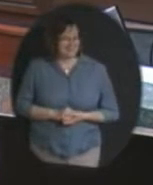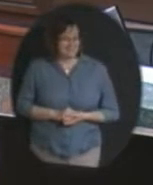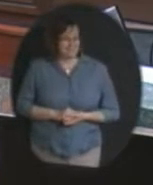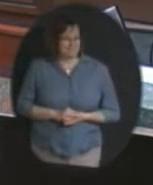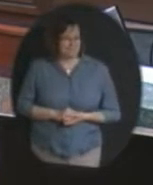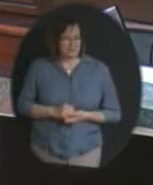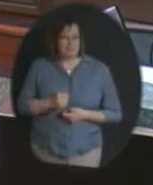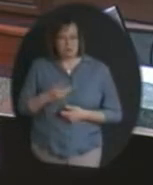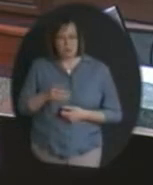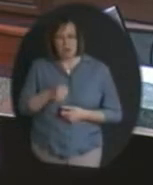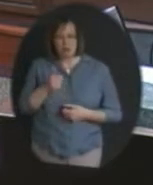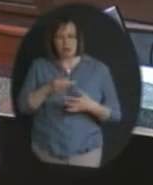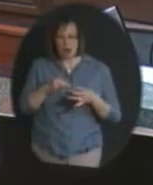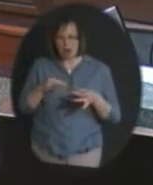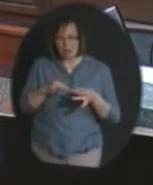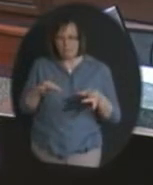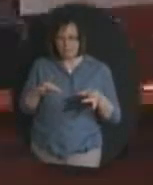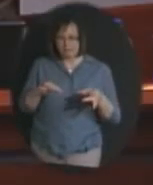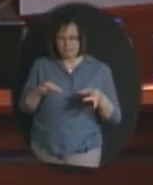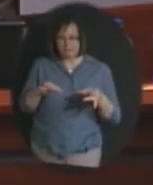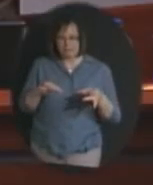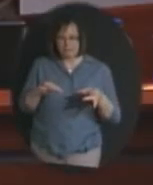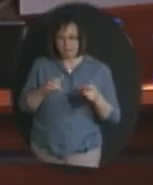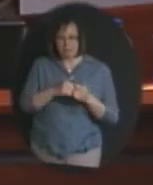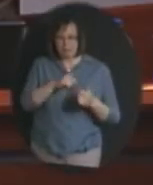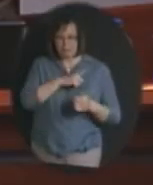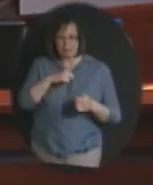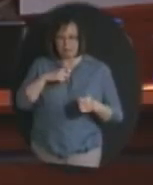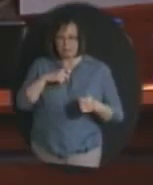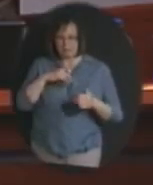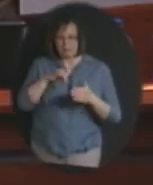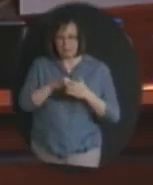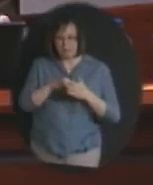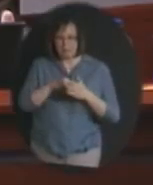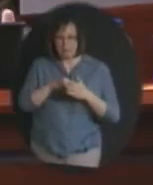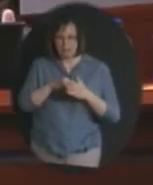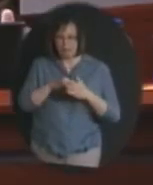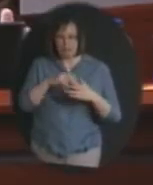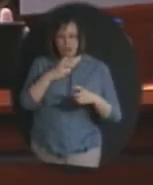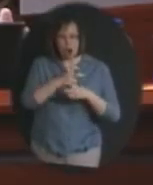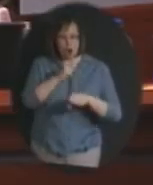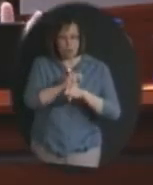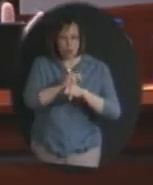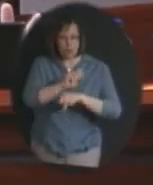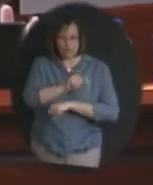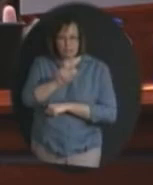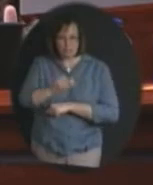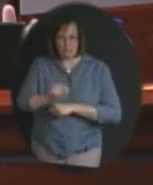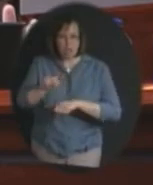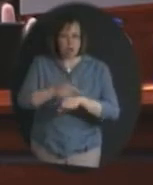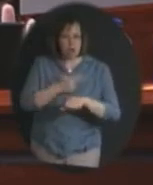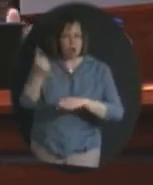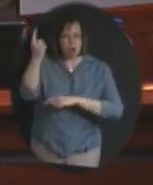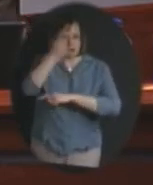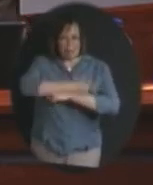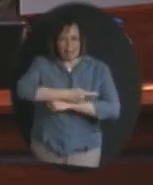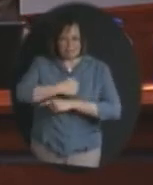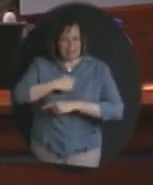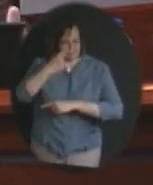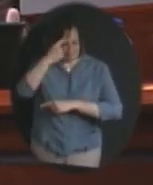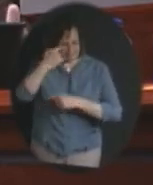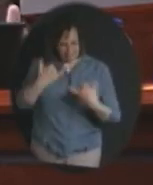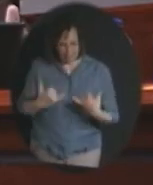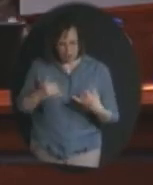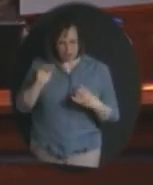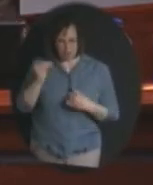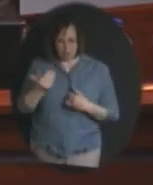Just a couple other comments and turn to the legislature that is hard at work in Topeka, long days, I think, right now. It